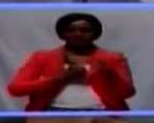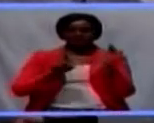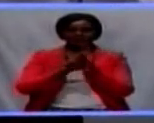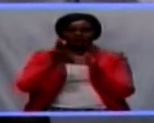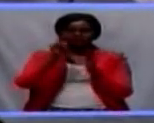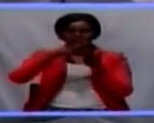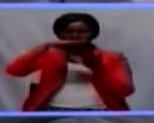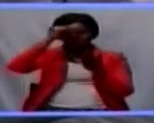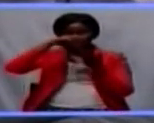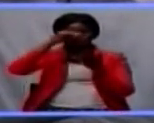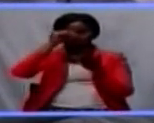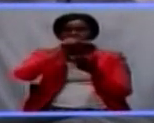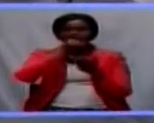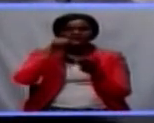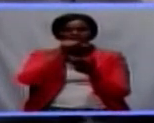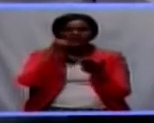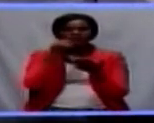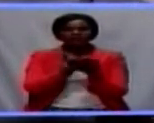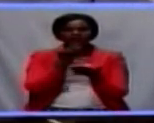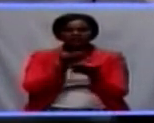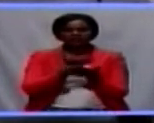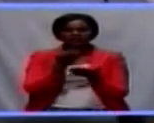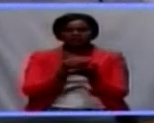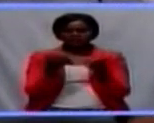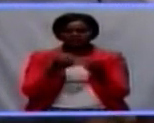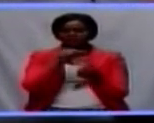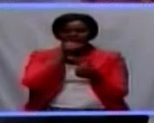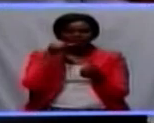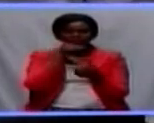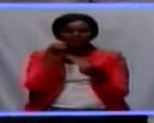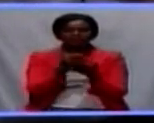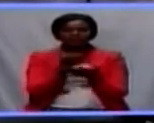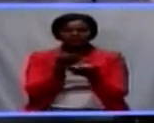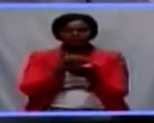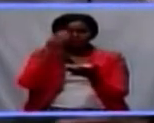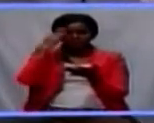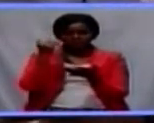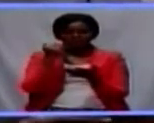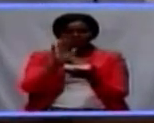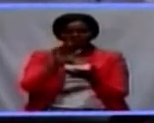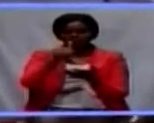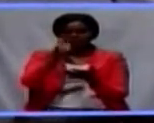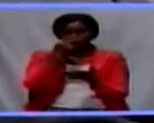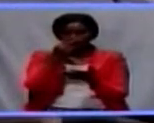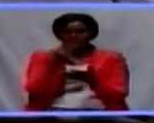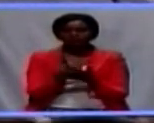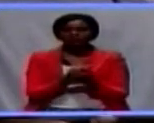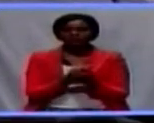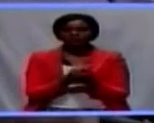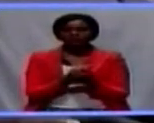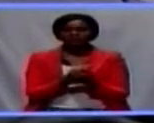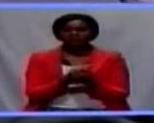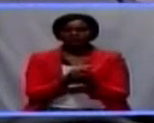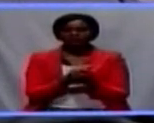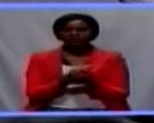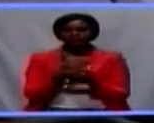studied agricultural economics because I wanted to be an agricultural economist, and that is why you see those remnants of my appetite